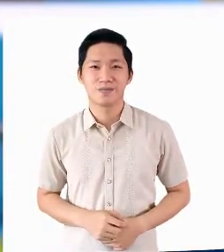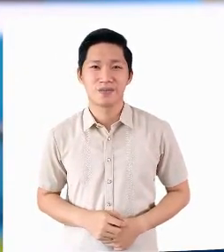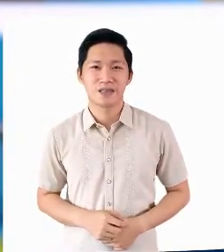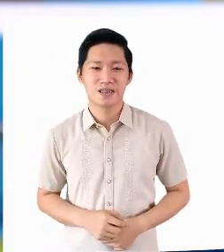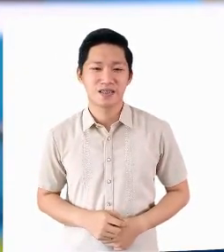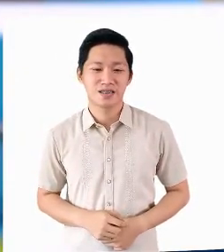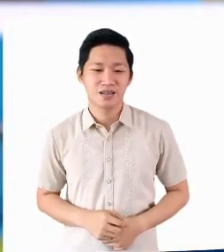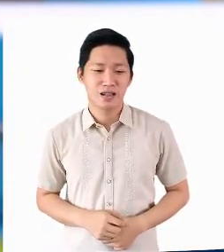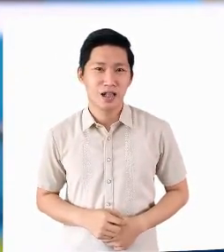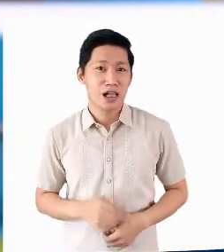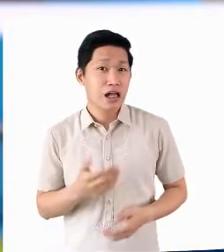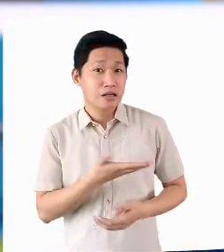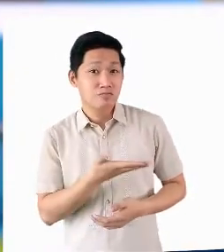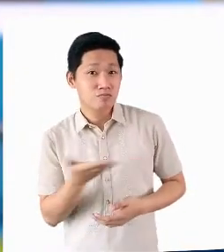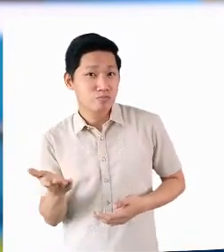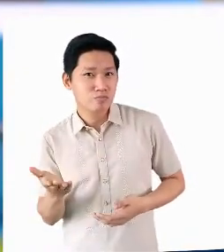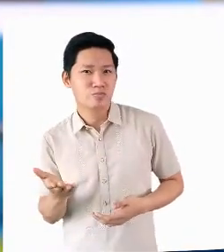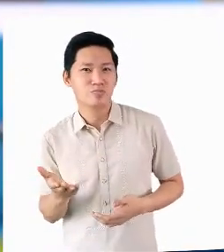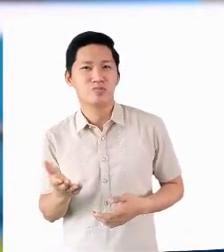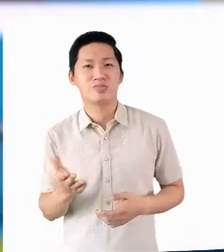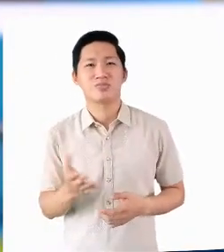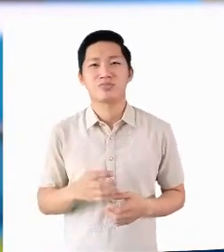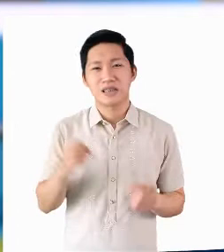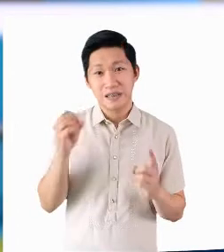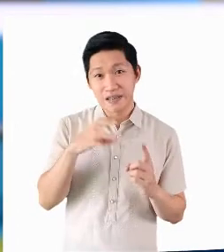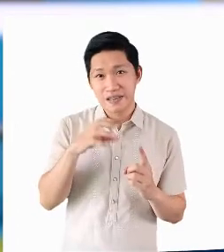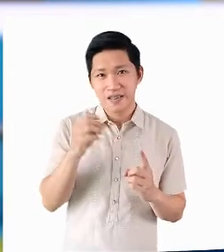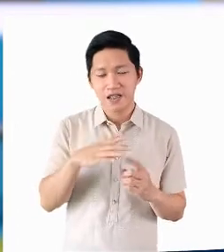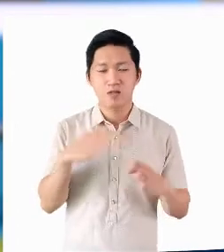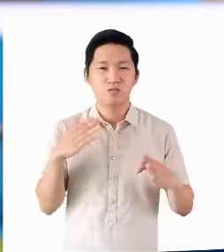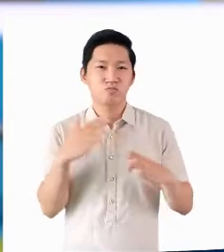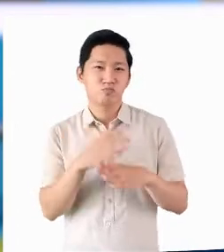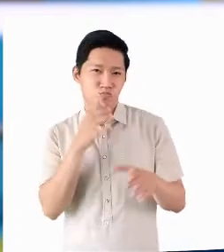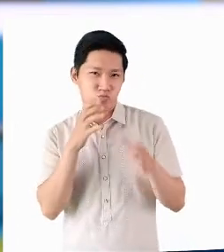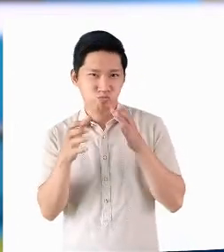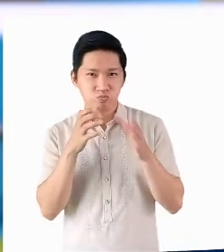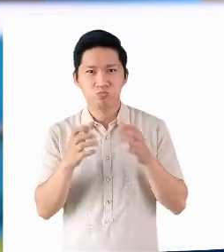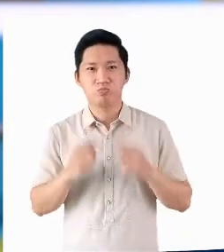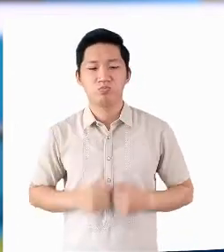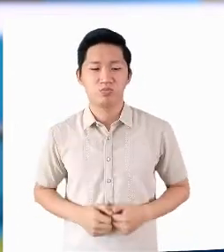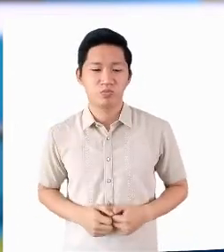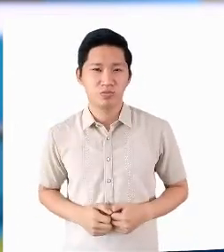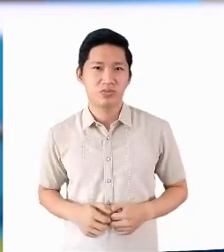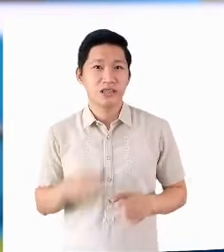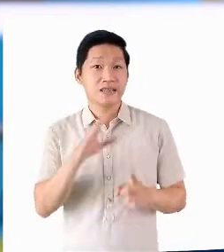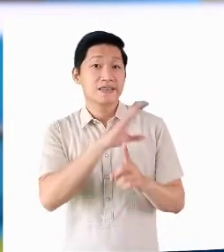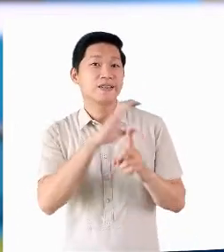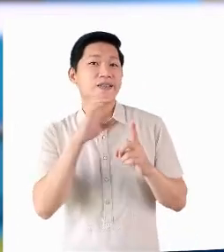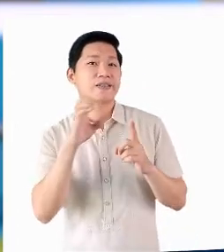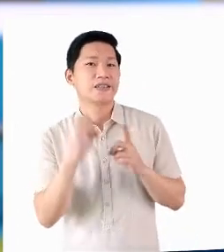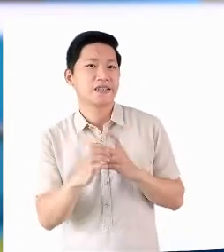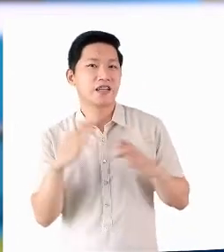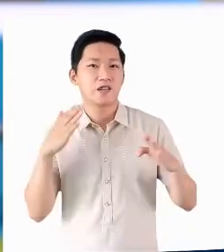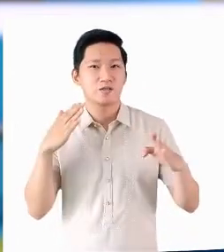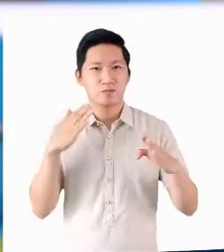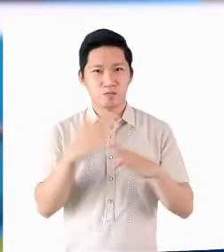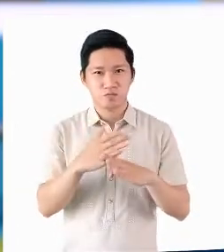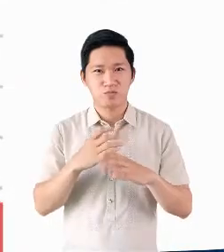Let us learn more as we explore the next barrier in communication, the cultural barriers.